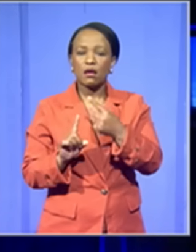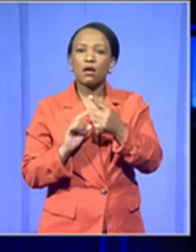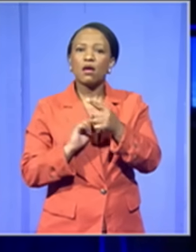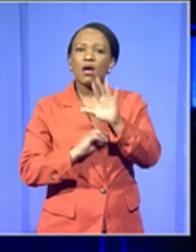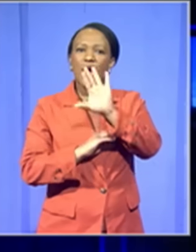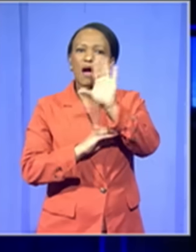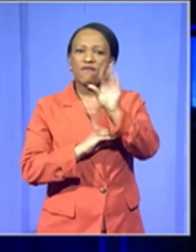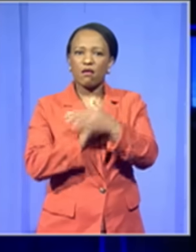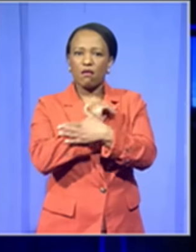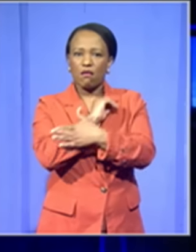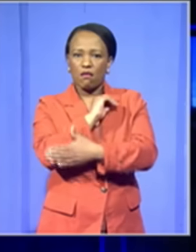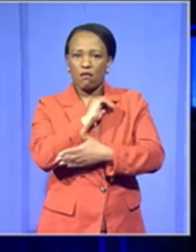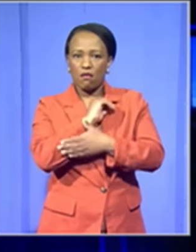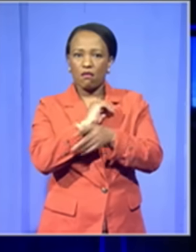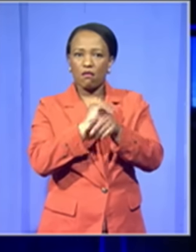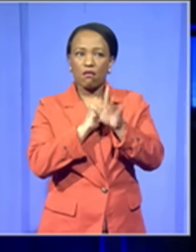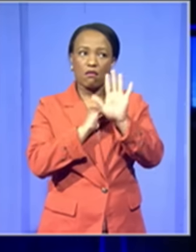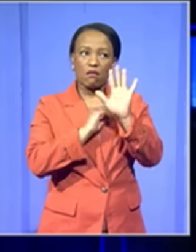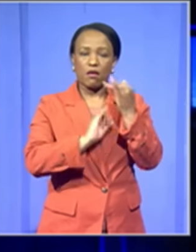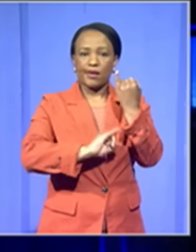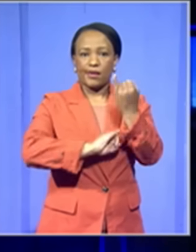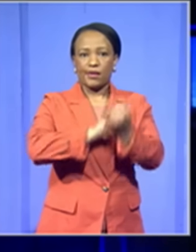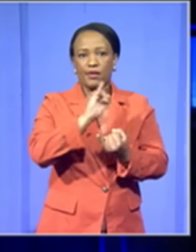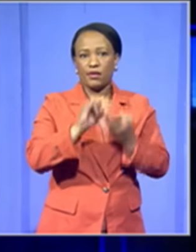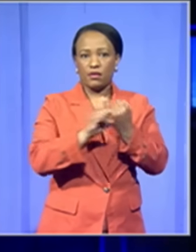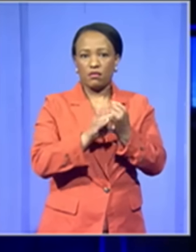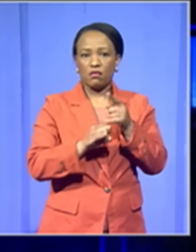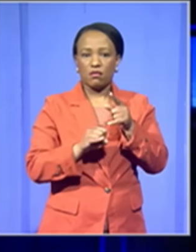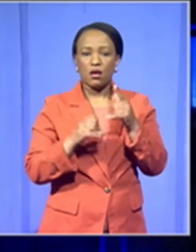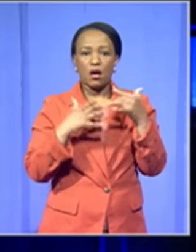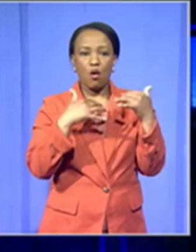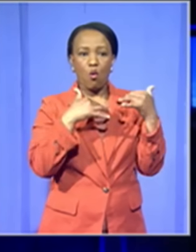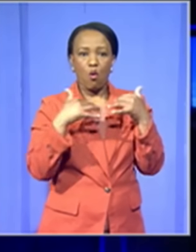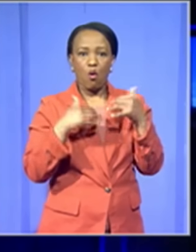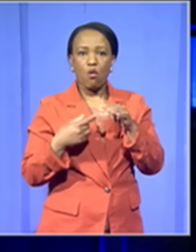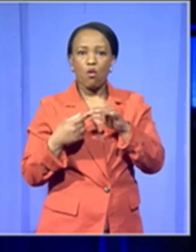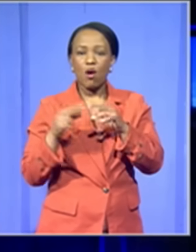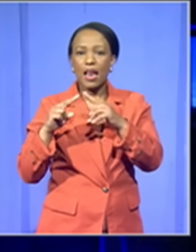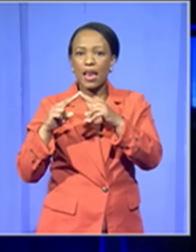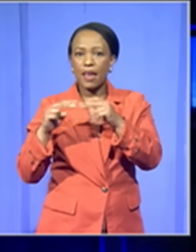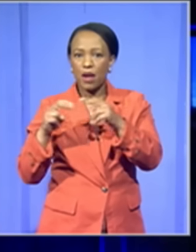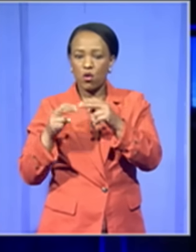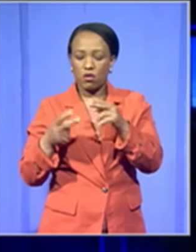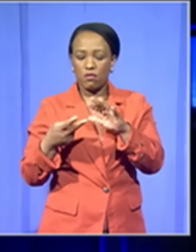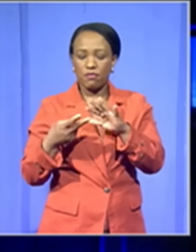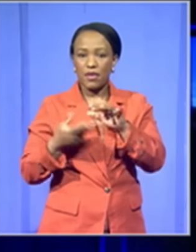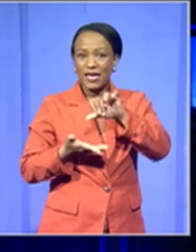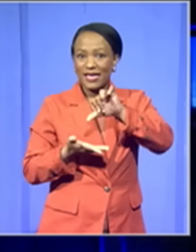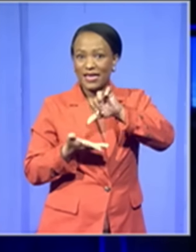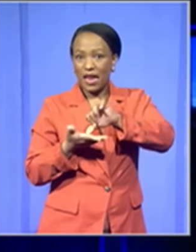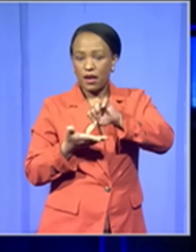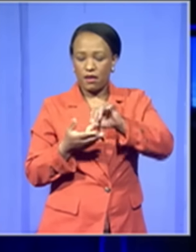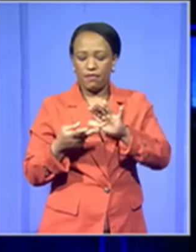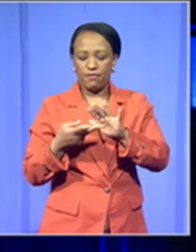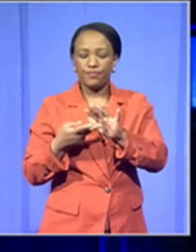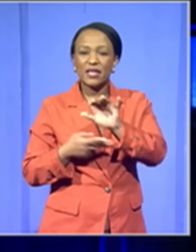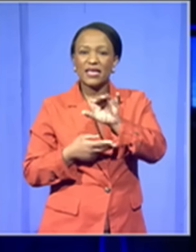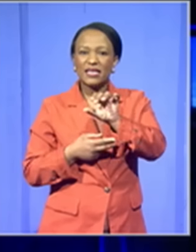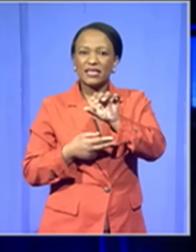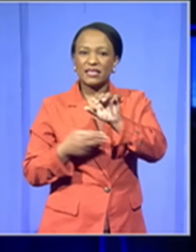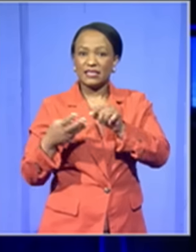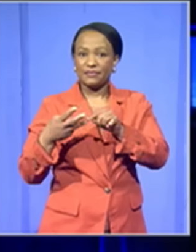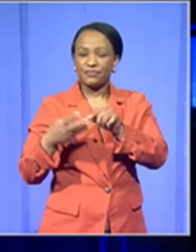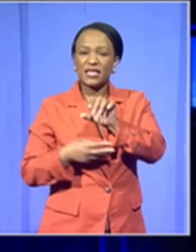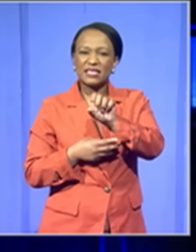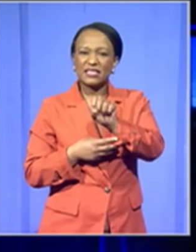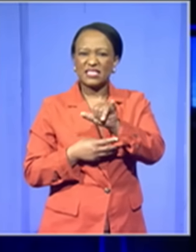Afrika mme botjhabela bo hare ena le dintwa tsa moraorao tsa Lebanon, Iran hammoho le Syria. Lefapha le haufi le komiti ya